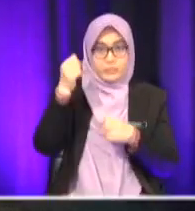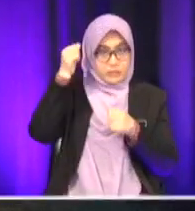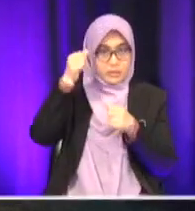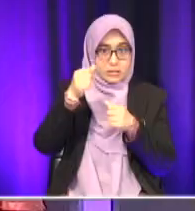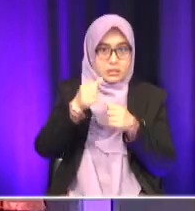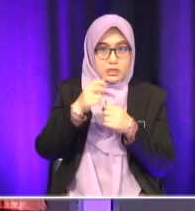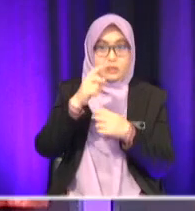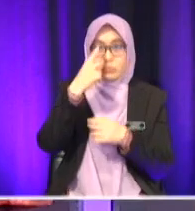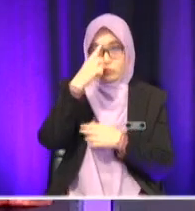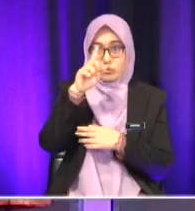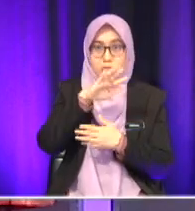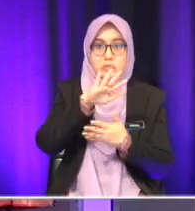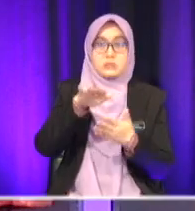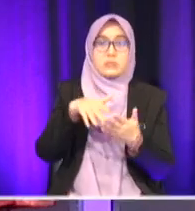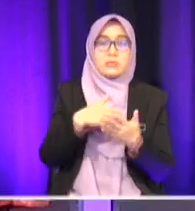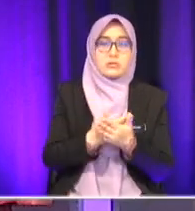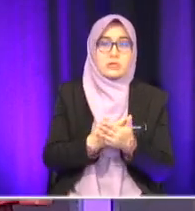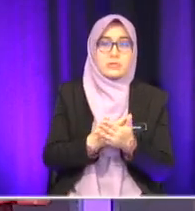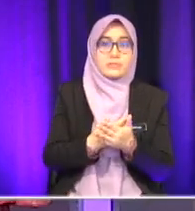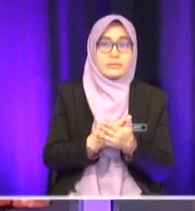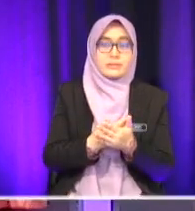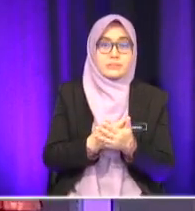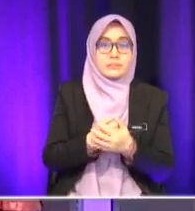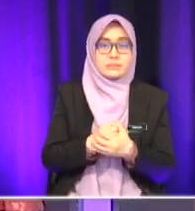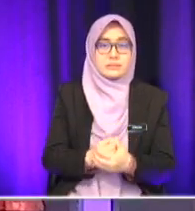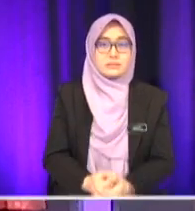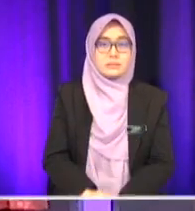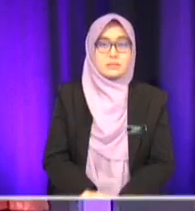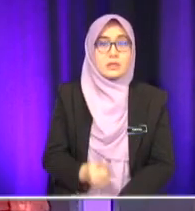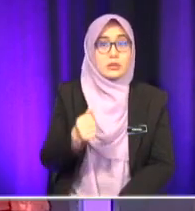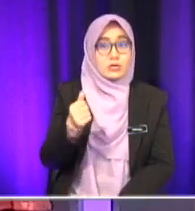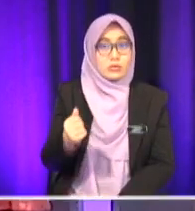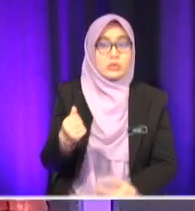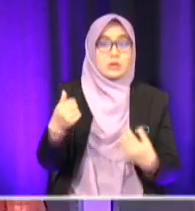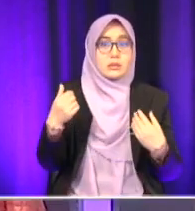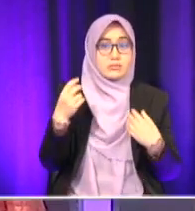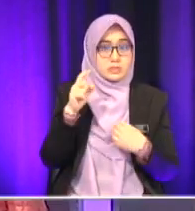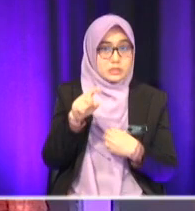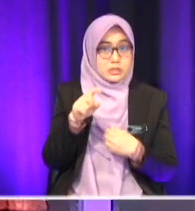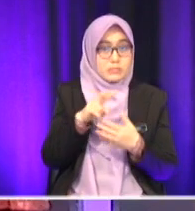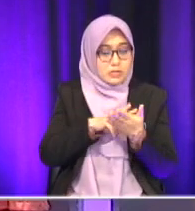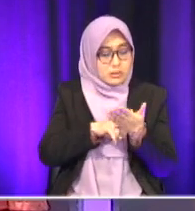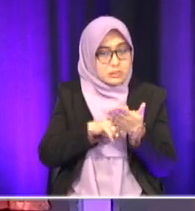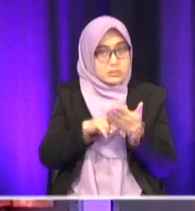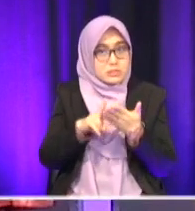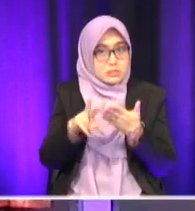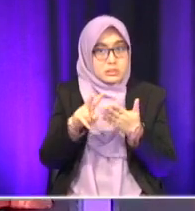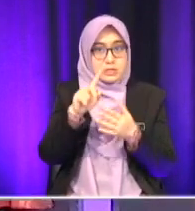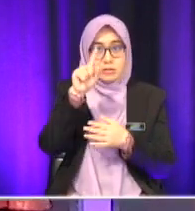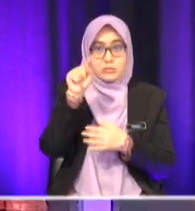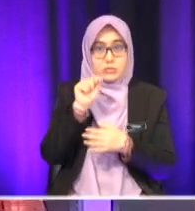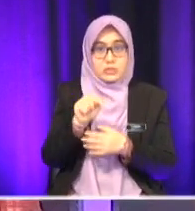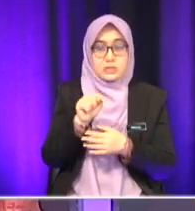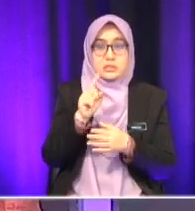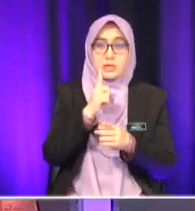you. Okay, you have to read the question carefully because the